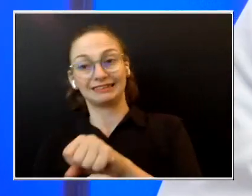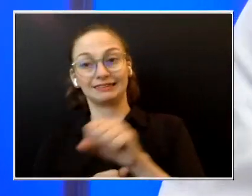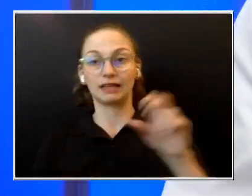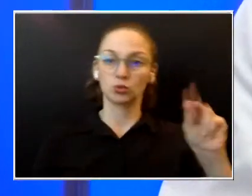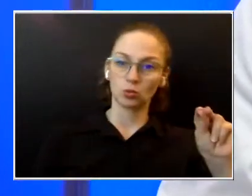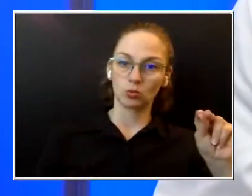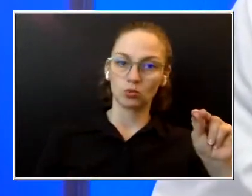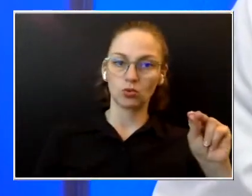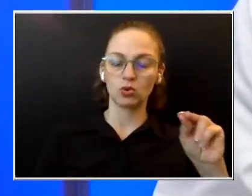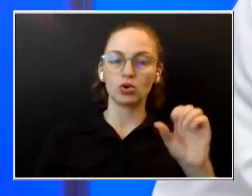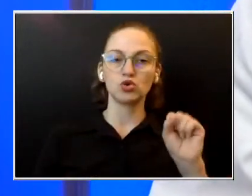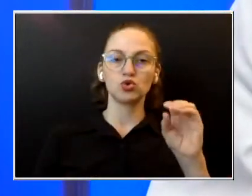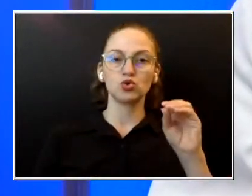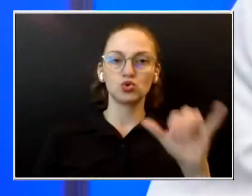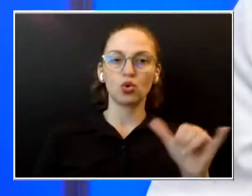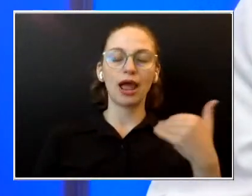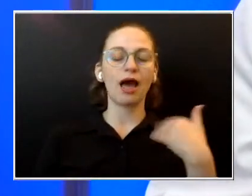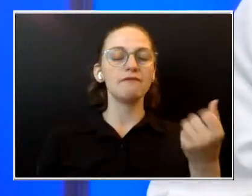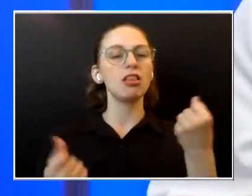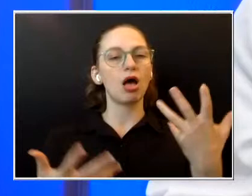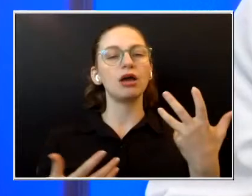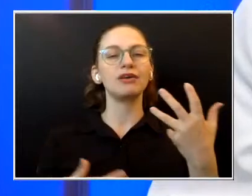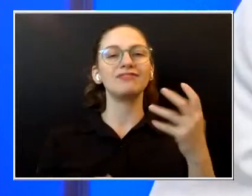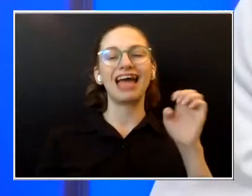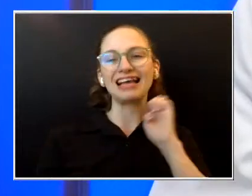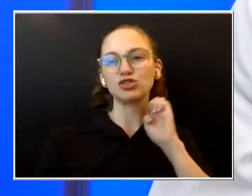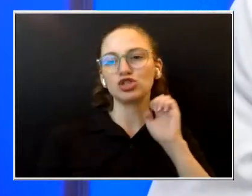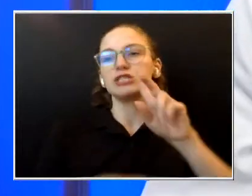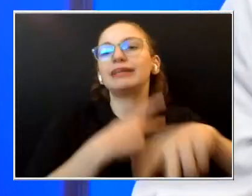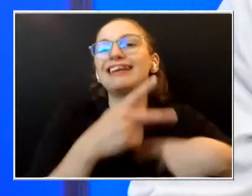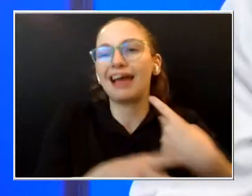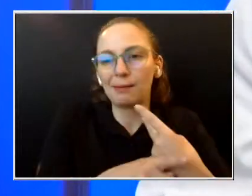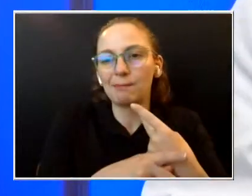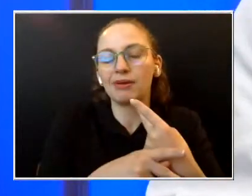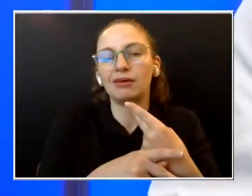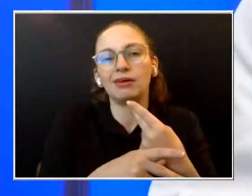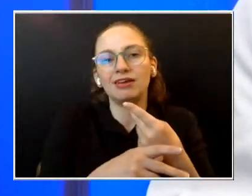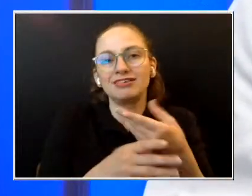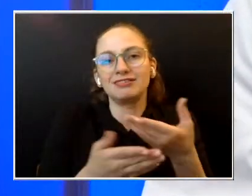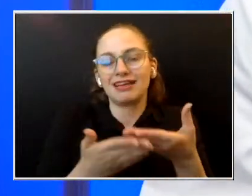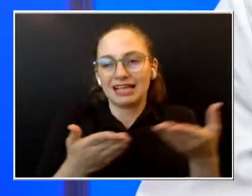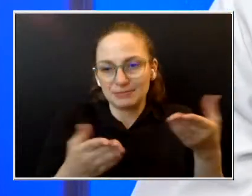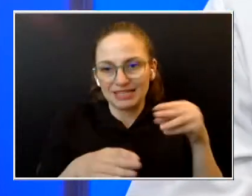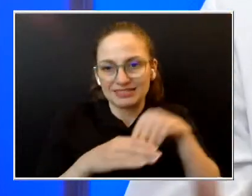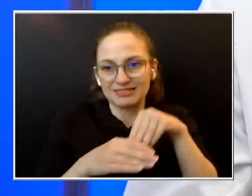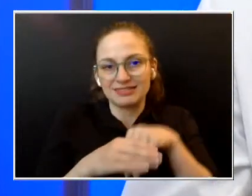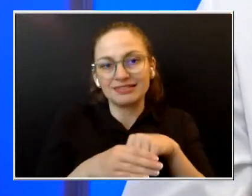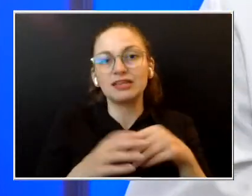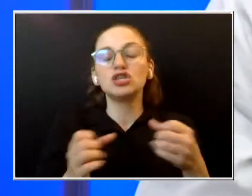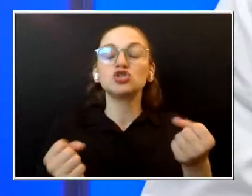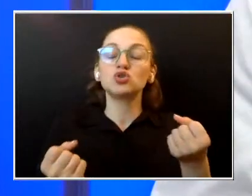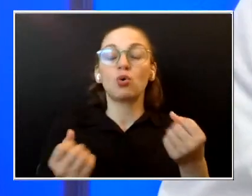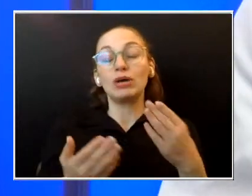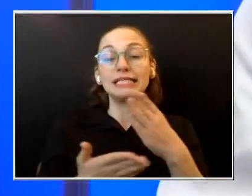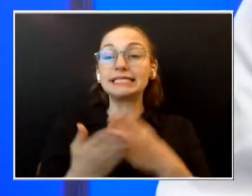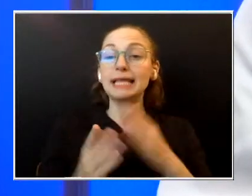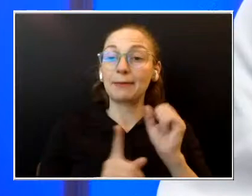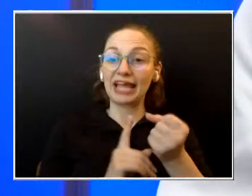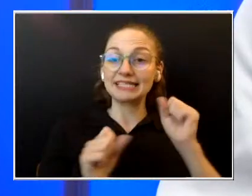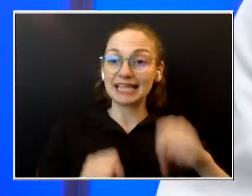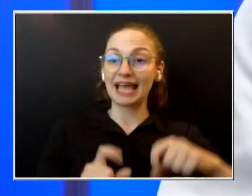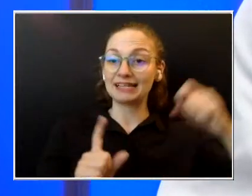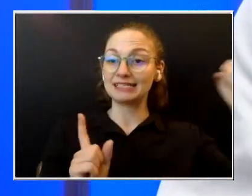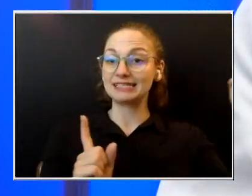estrogenic compounds in them that, again, in some situations can maybe stimulate estrogen signaling, in others can maybe antagonize it.